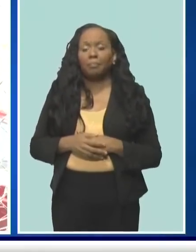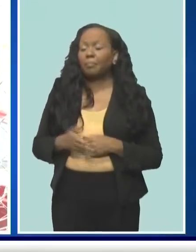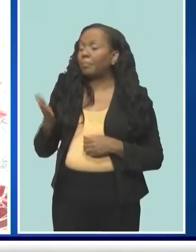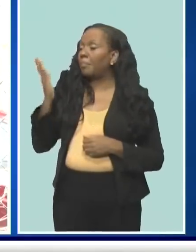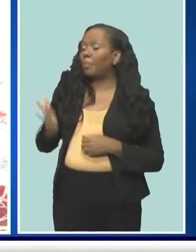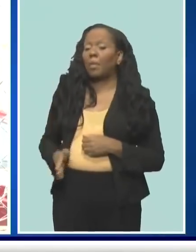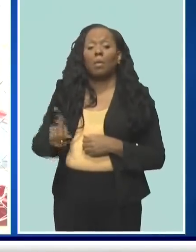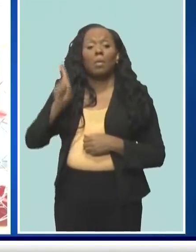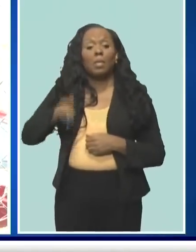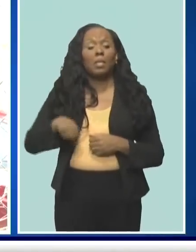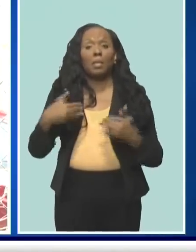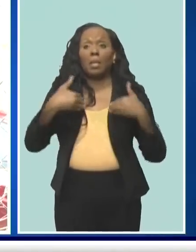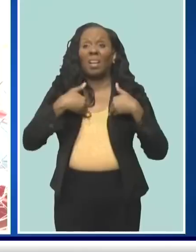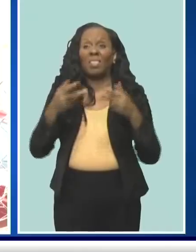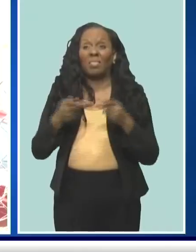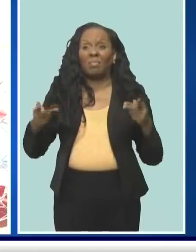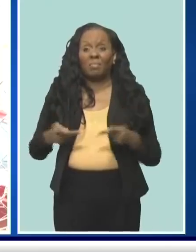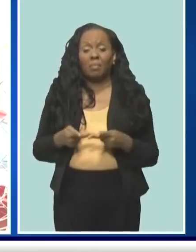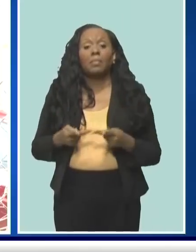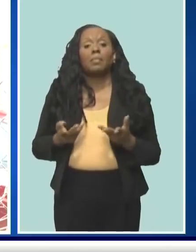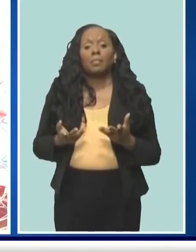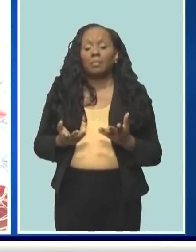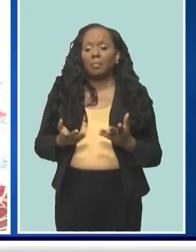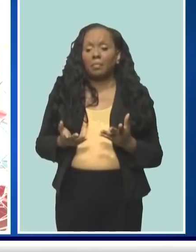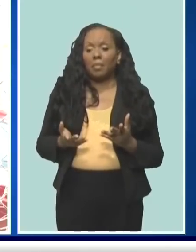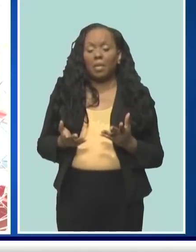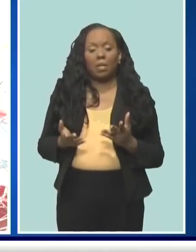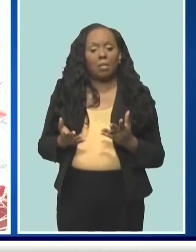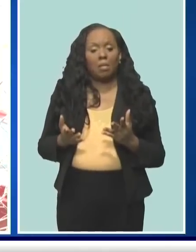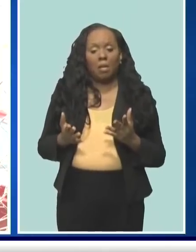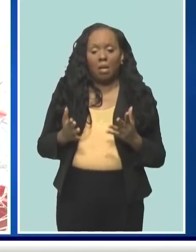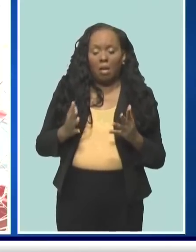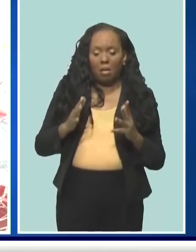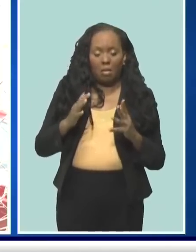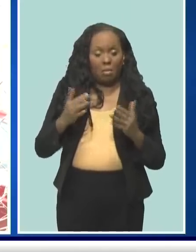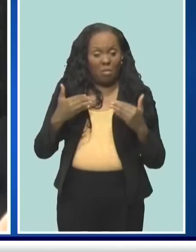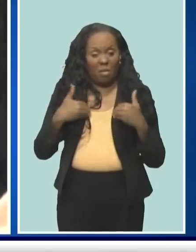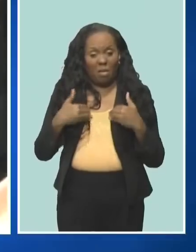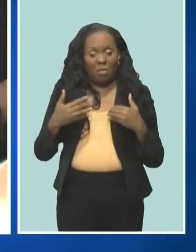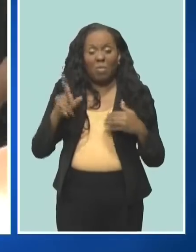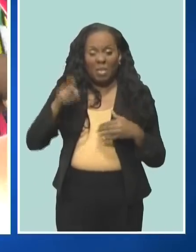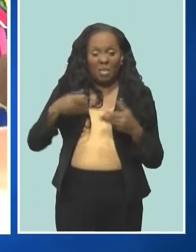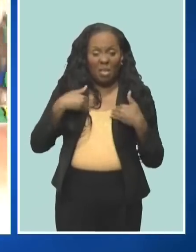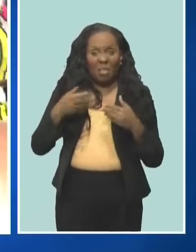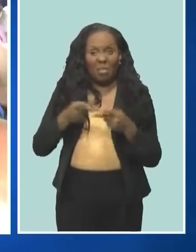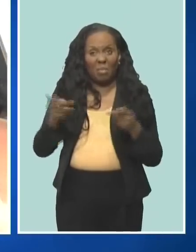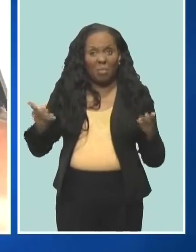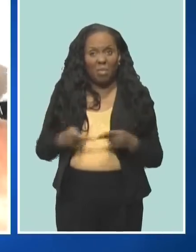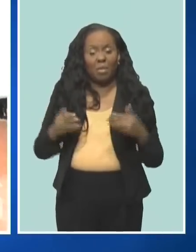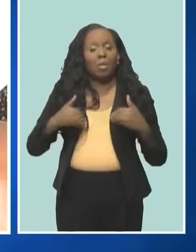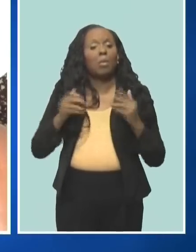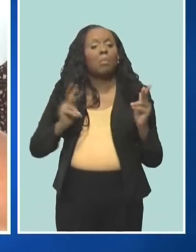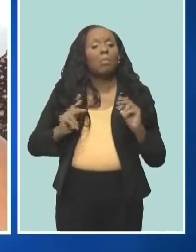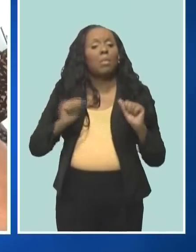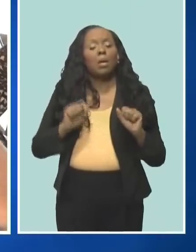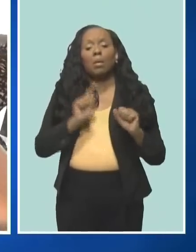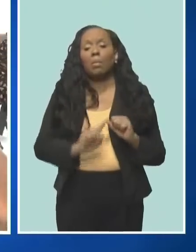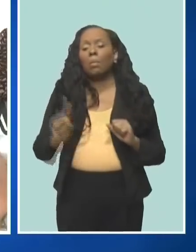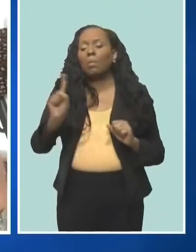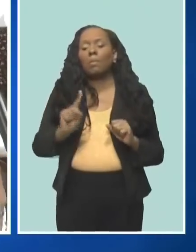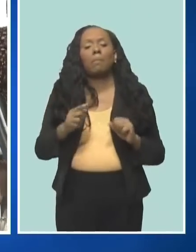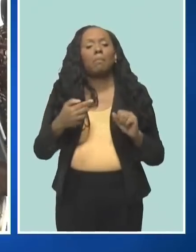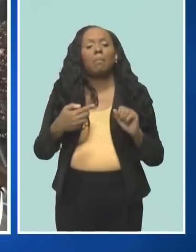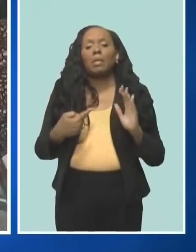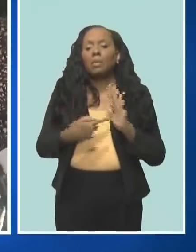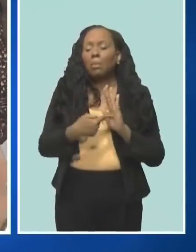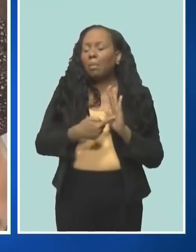people, where siblings in the household would disrupt them from studying, can come and sit in a quiet